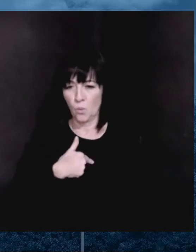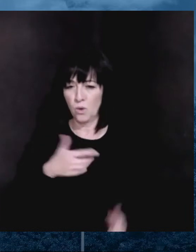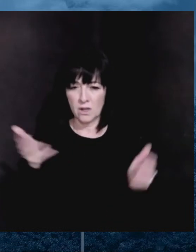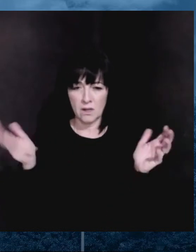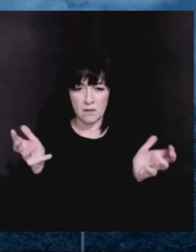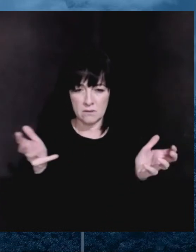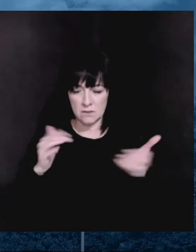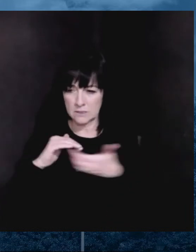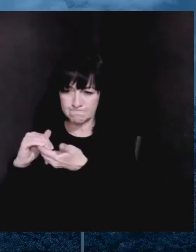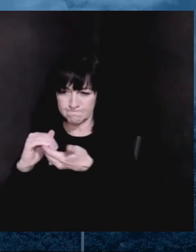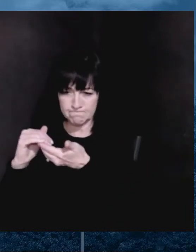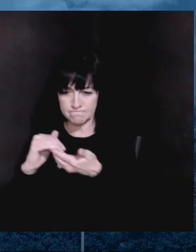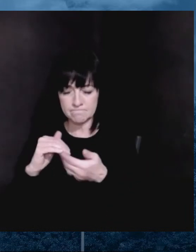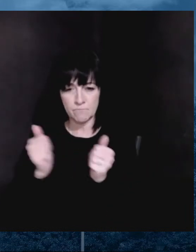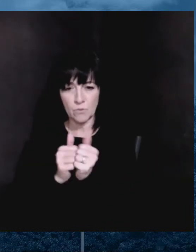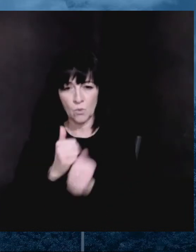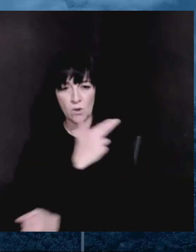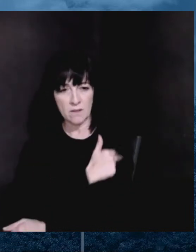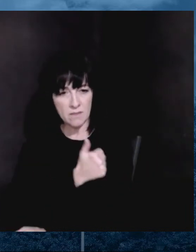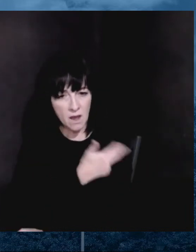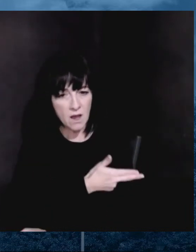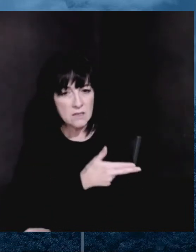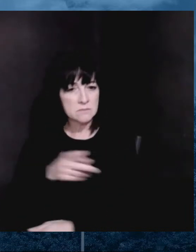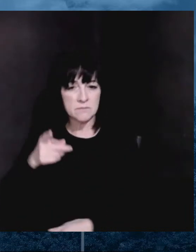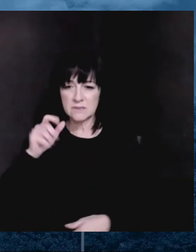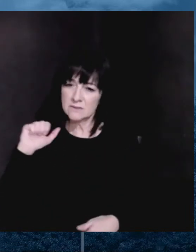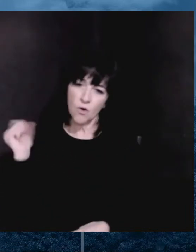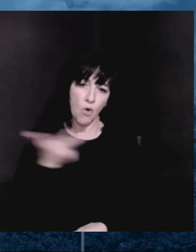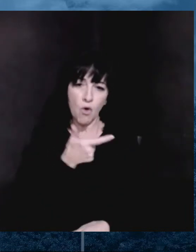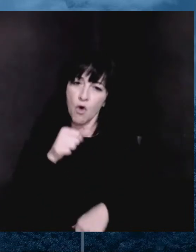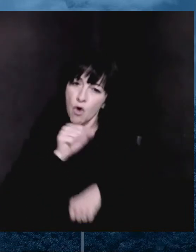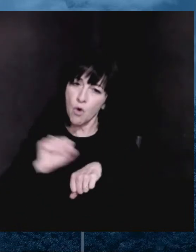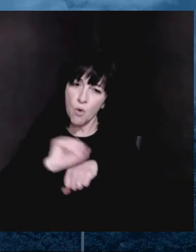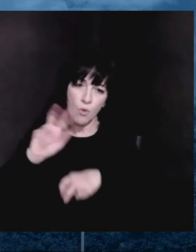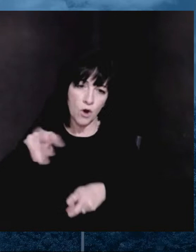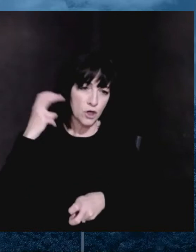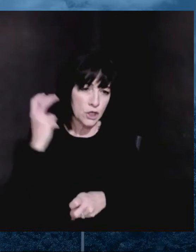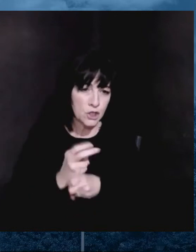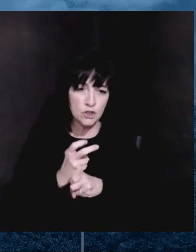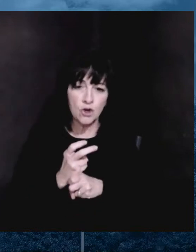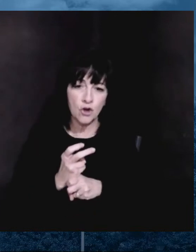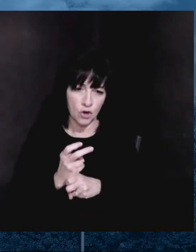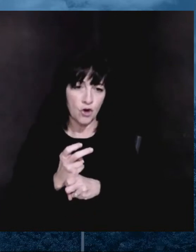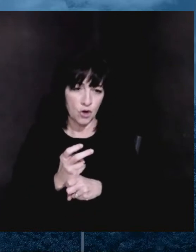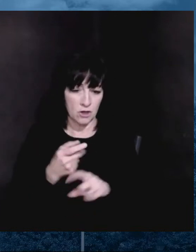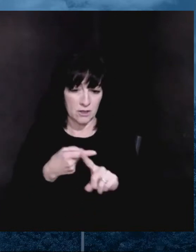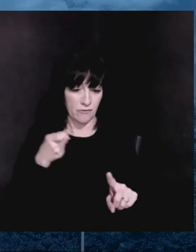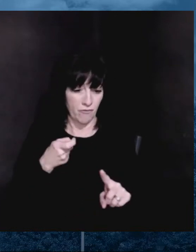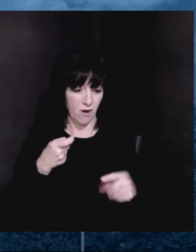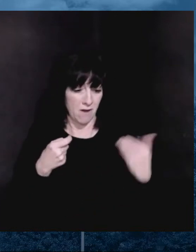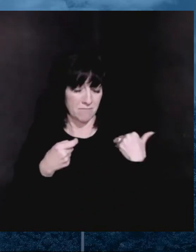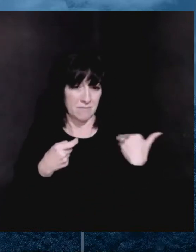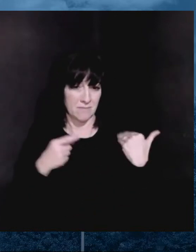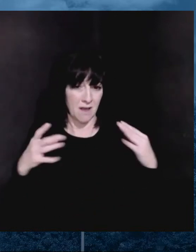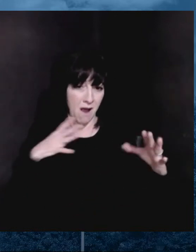efforts. They've worked very tirelessly kind of from right before the holidays through now to get their staff vaccinated, and it